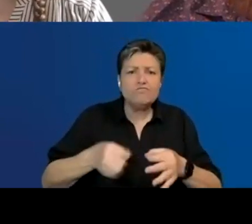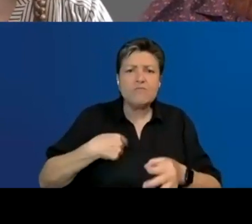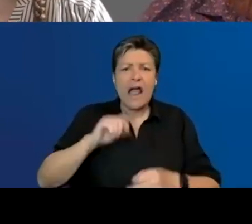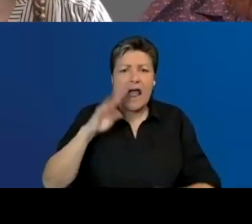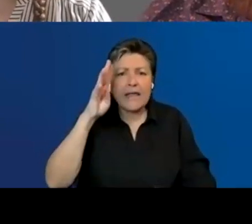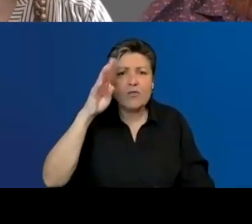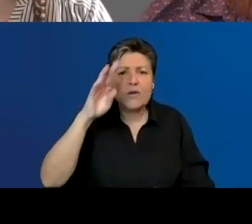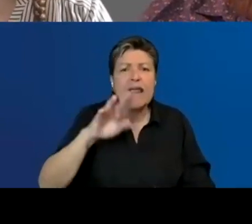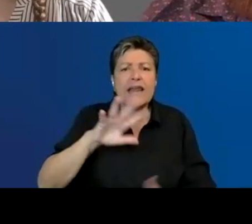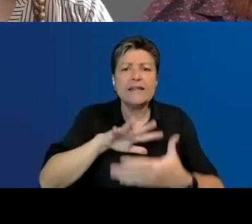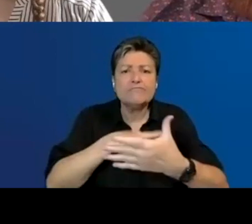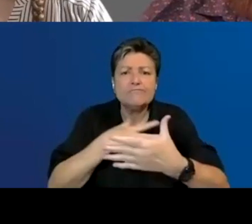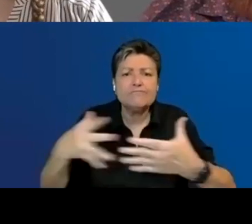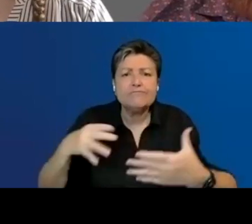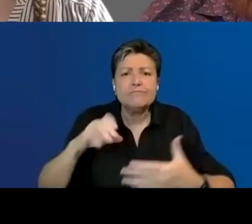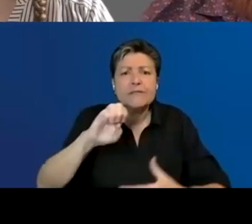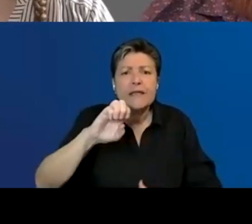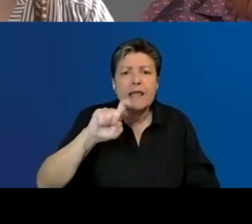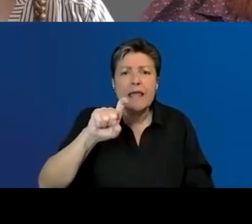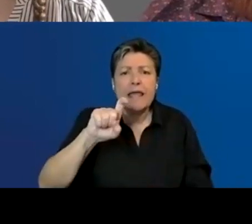track the progress of each episode.